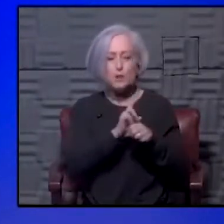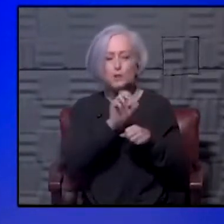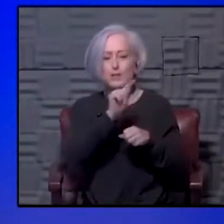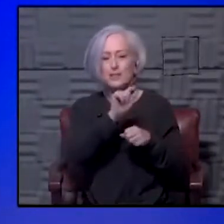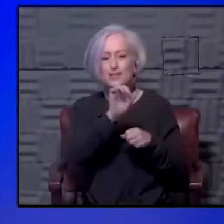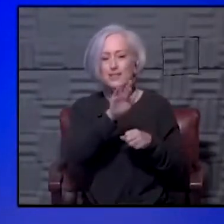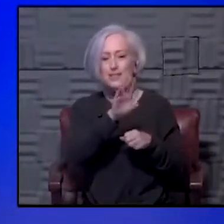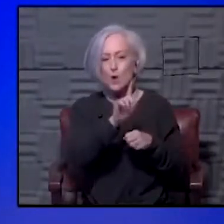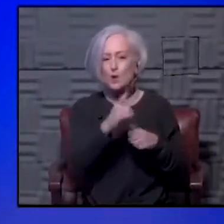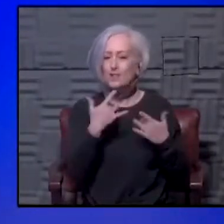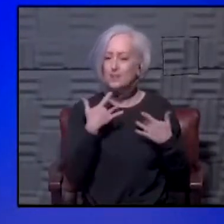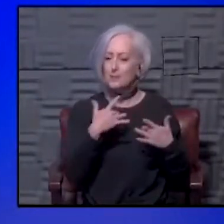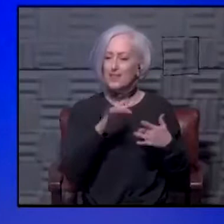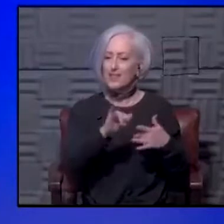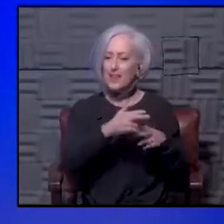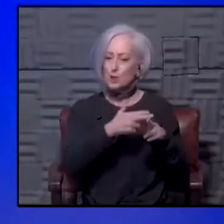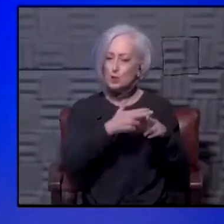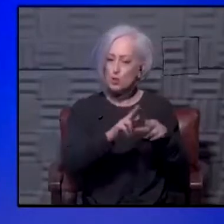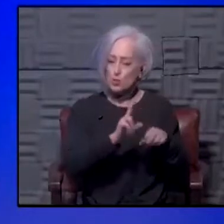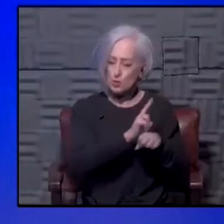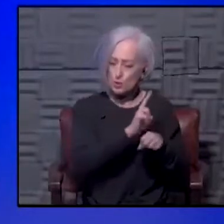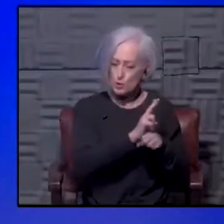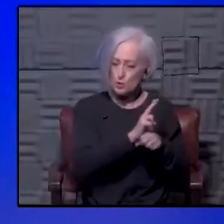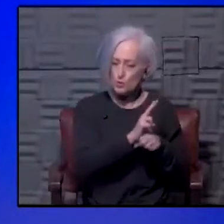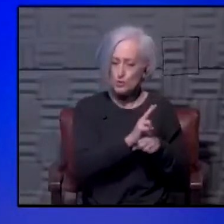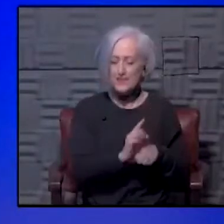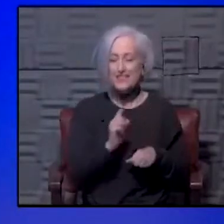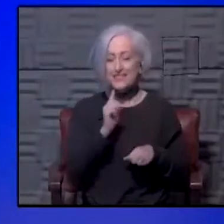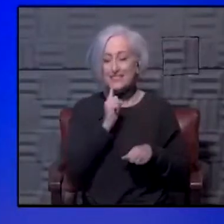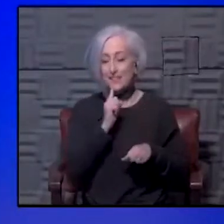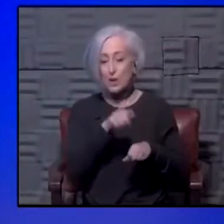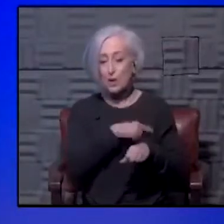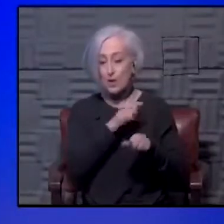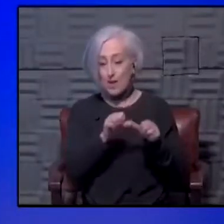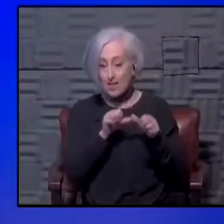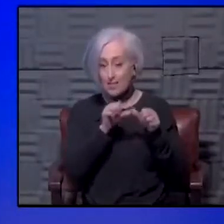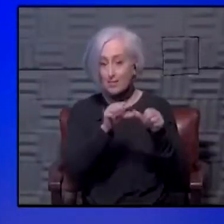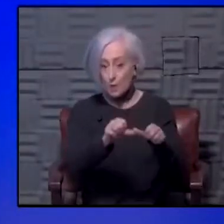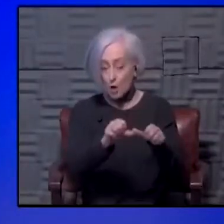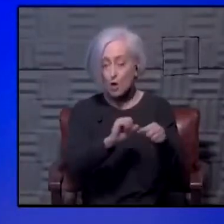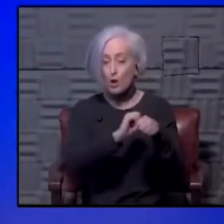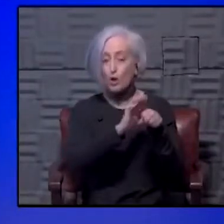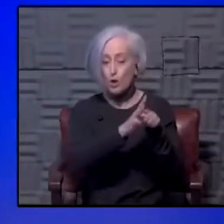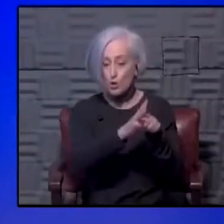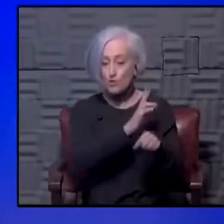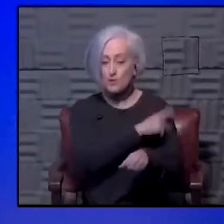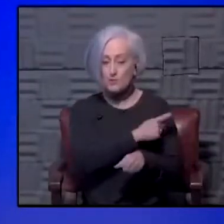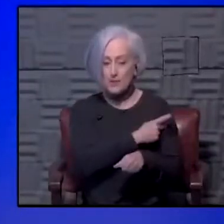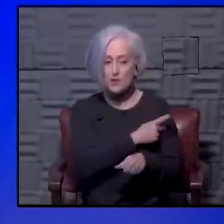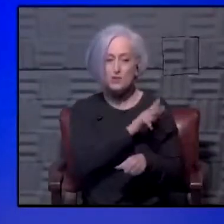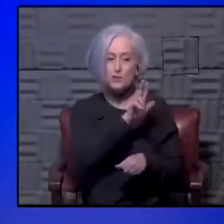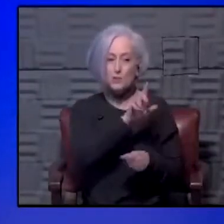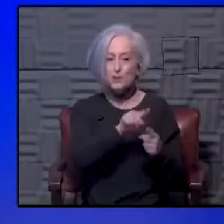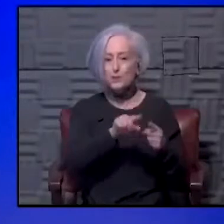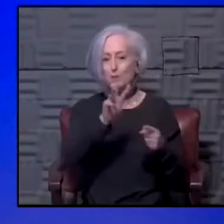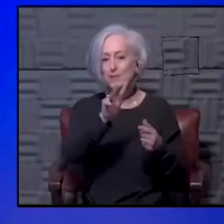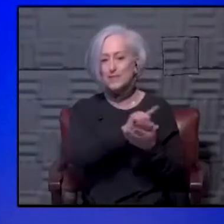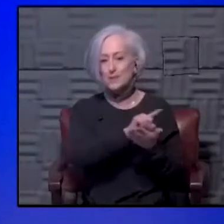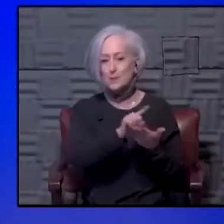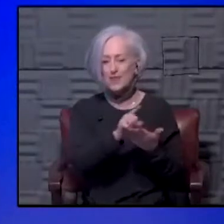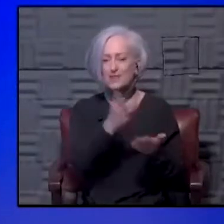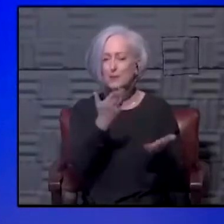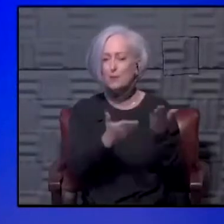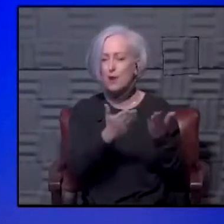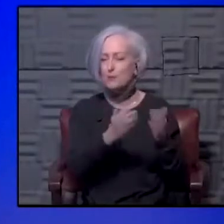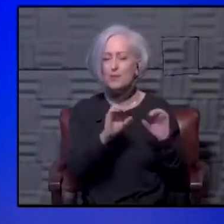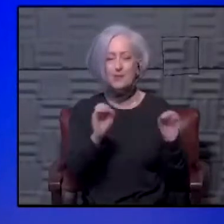short course, and in severe and prolonged, those people are here for 3, 4, 5, 6 weeks or longer, so they're probably off the steroids at